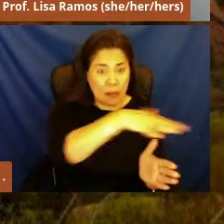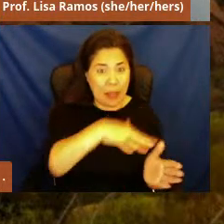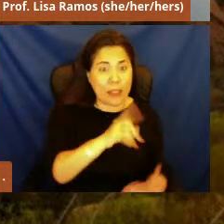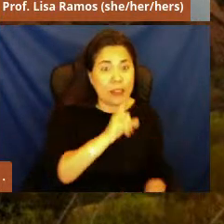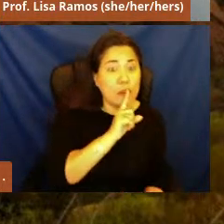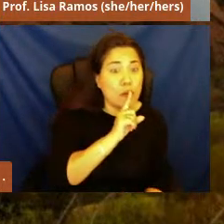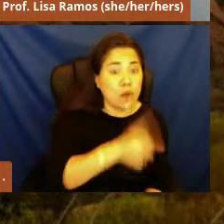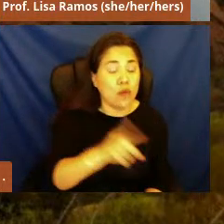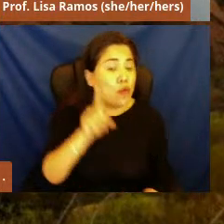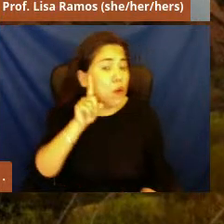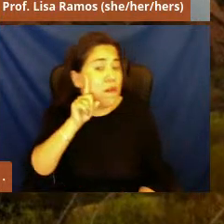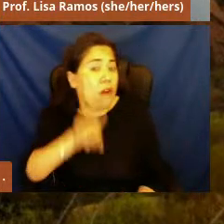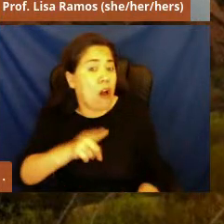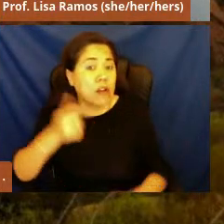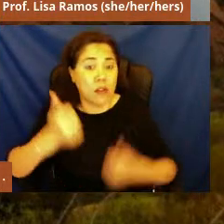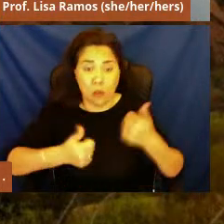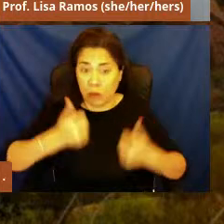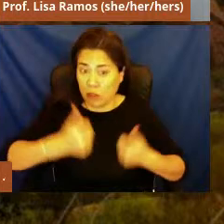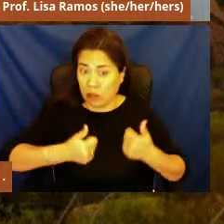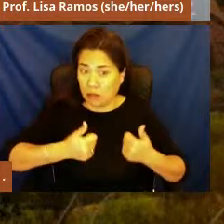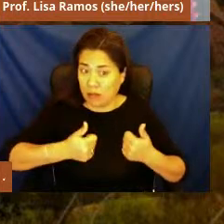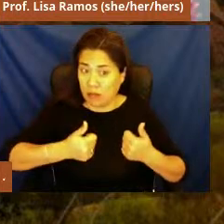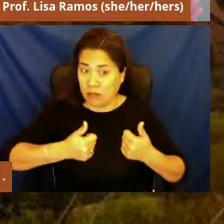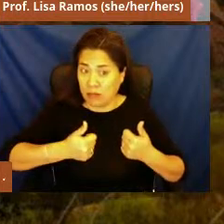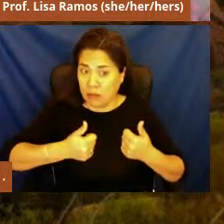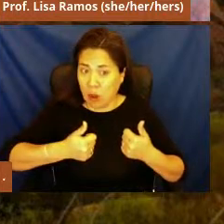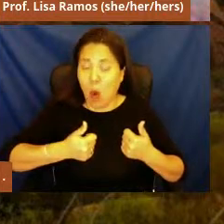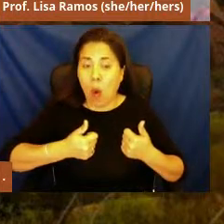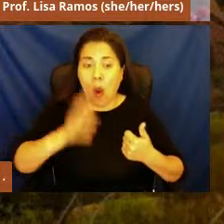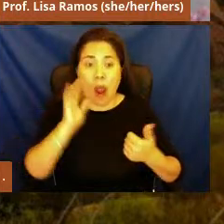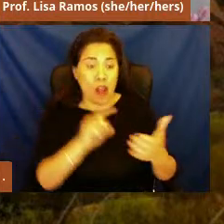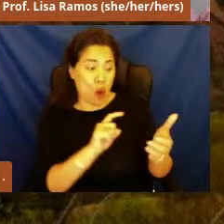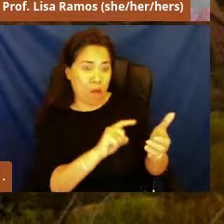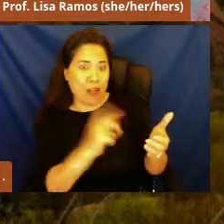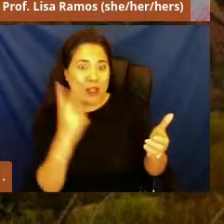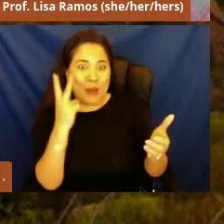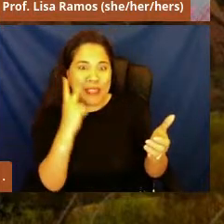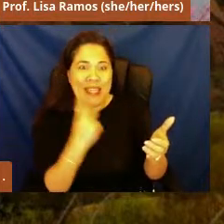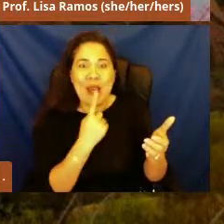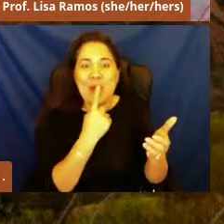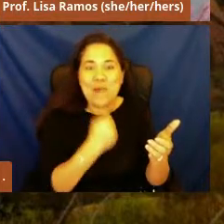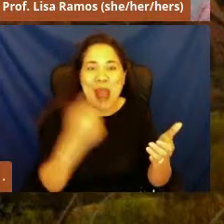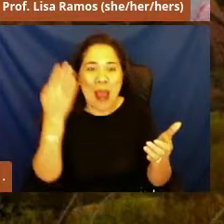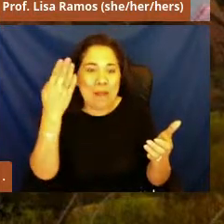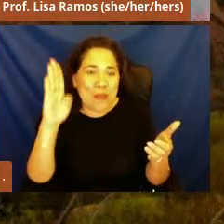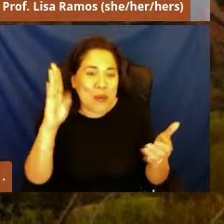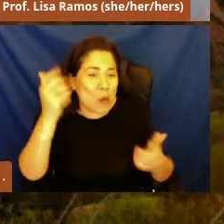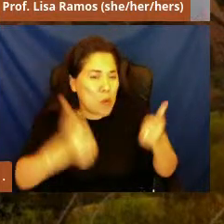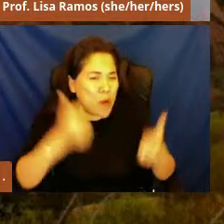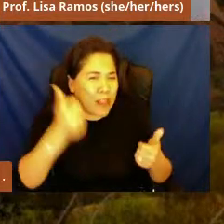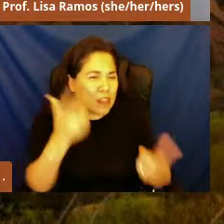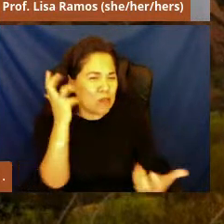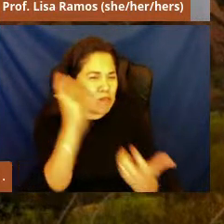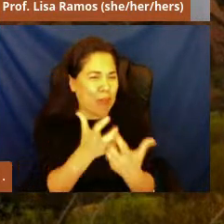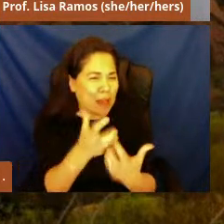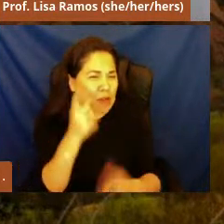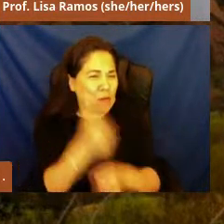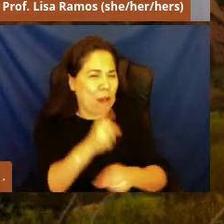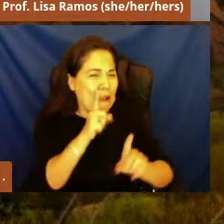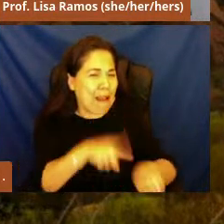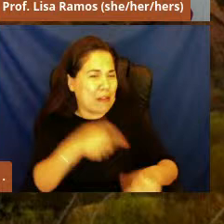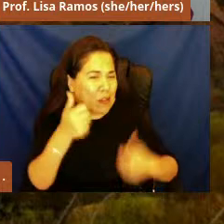that true or false? So on your device, you should see the colors. So pick the color that matches the correct